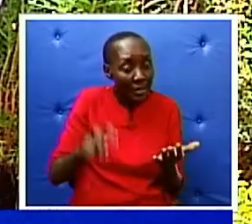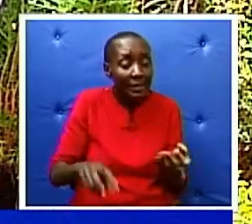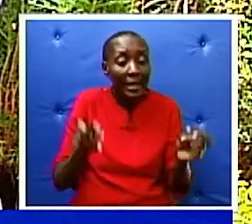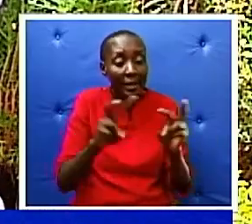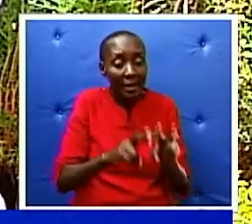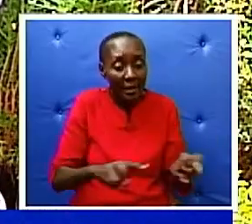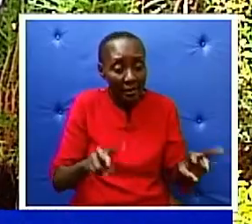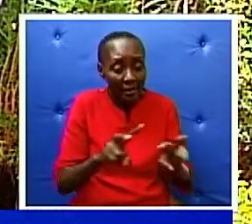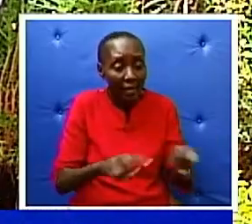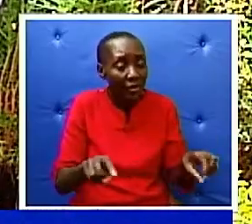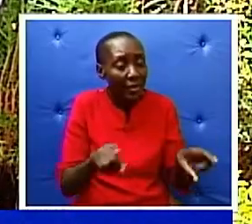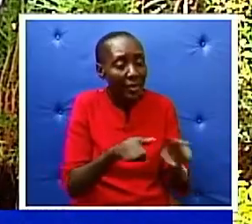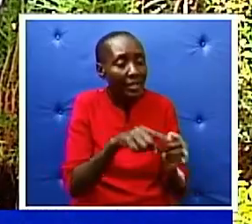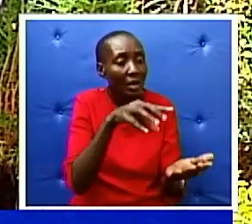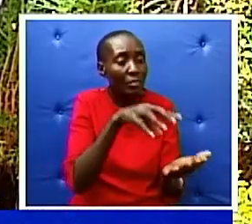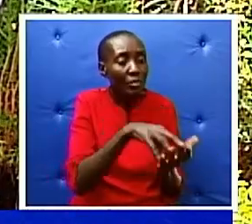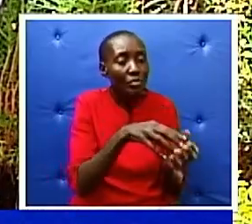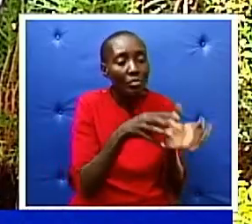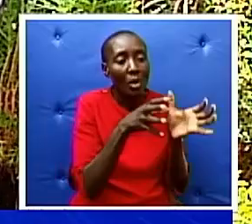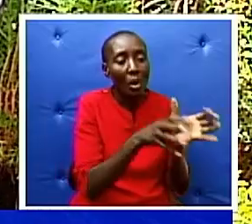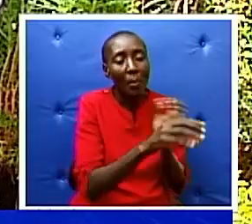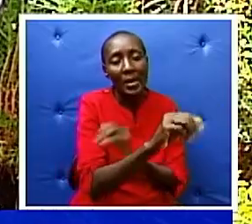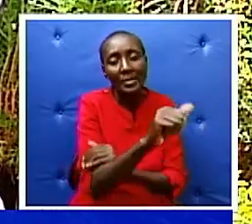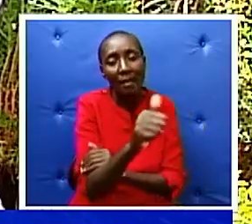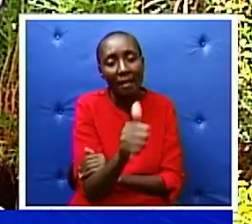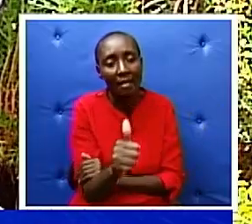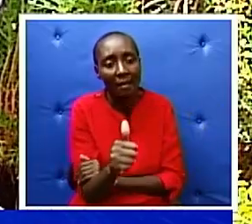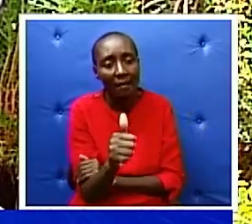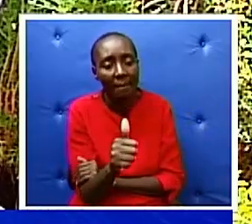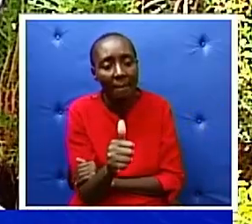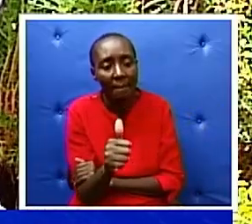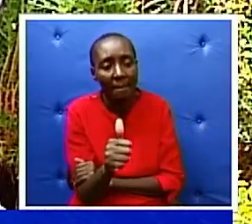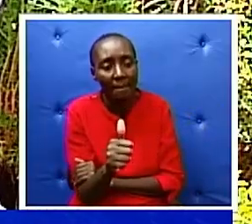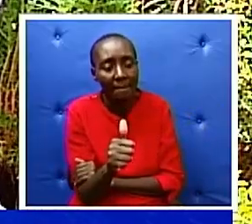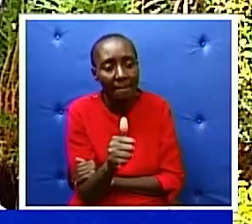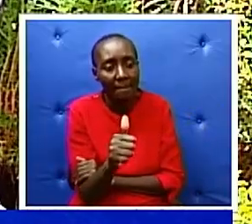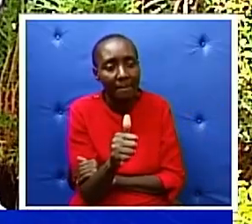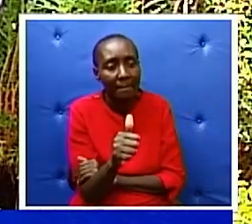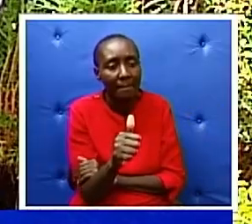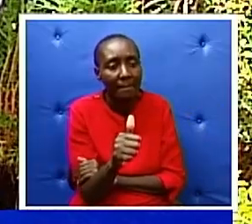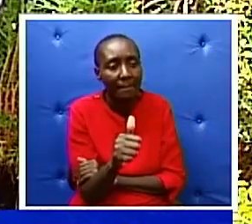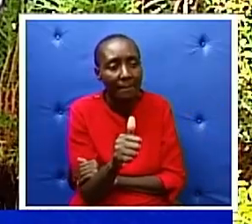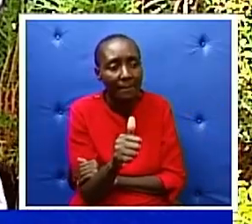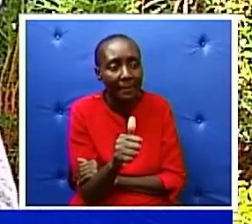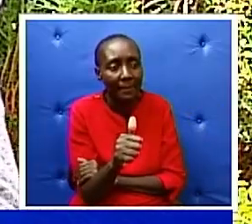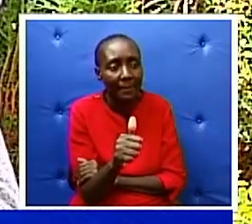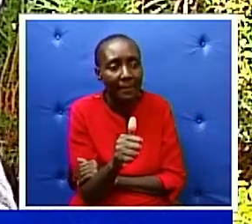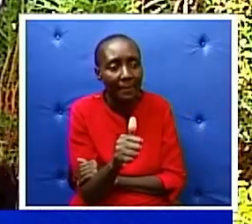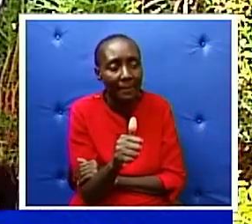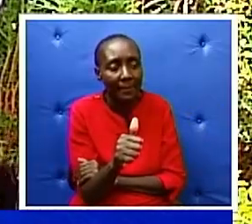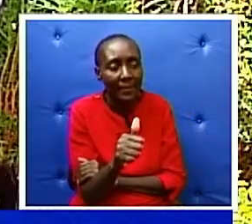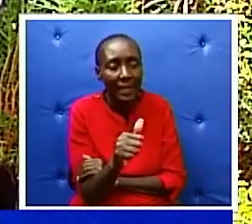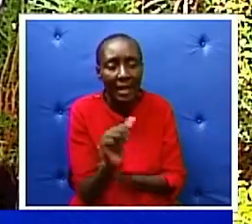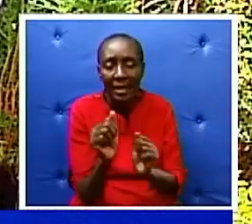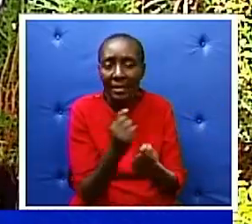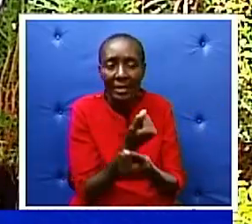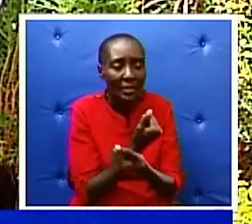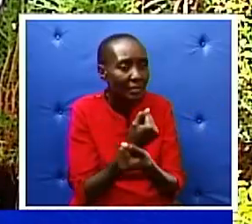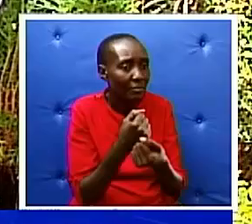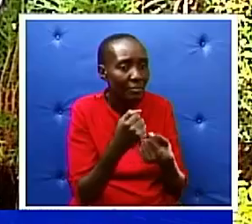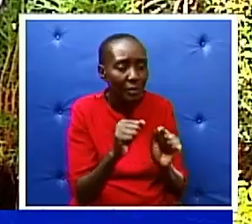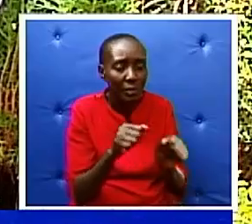party or whatever party they want to vie for. And you don't attack your own